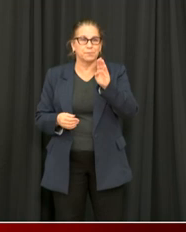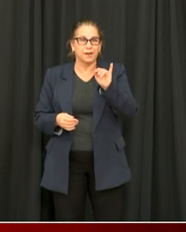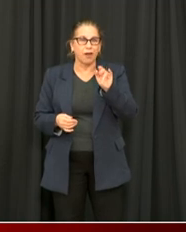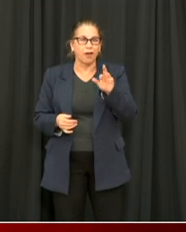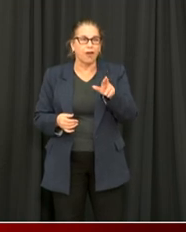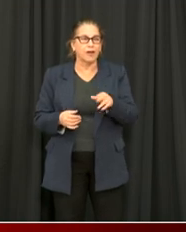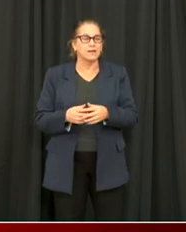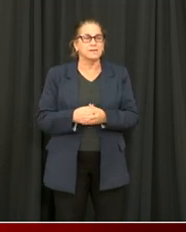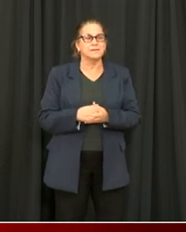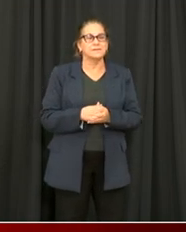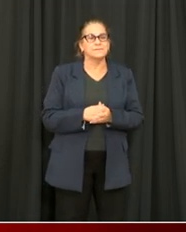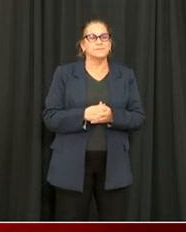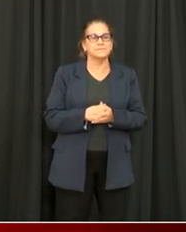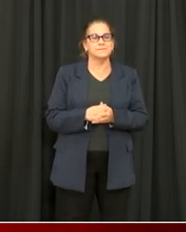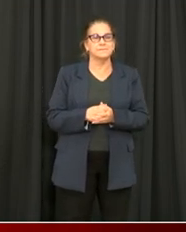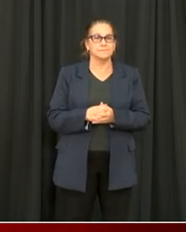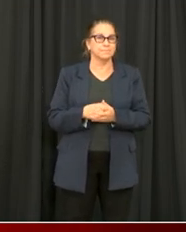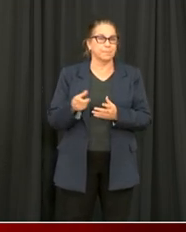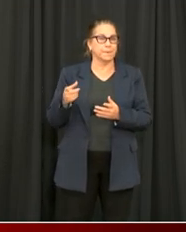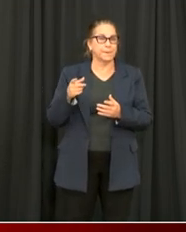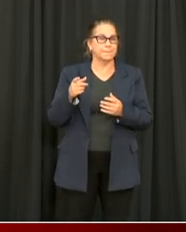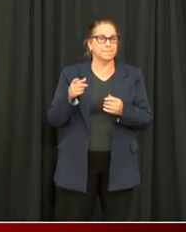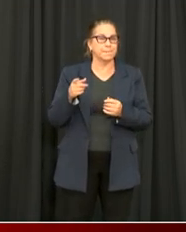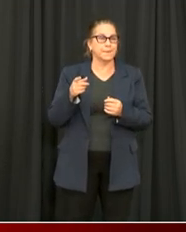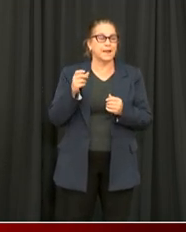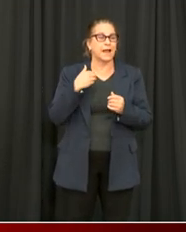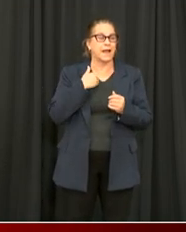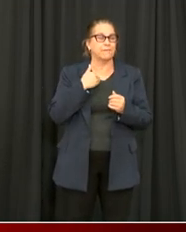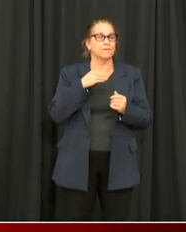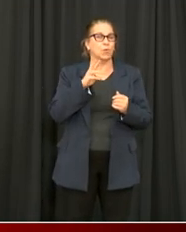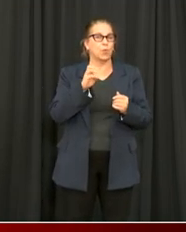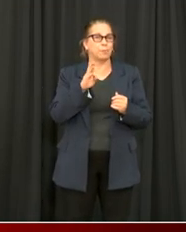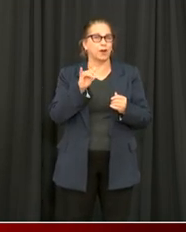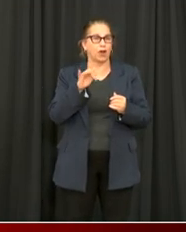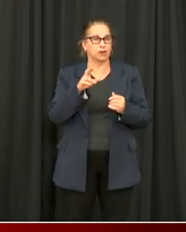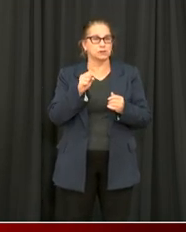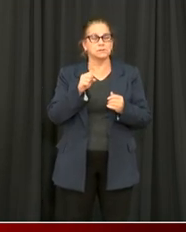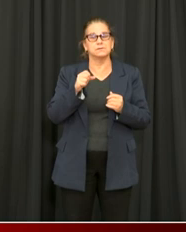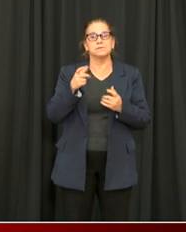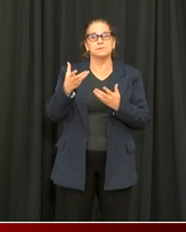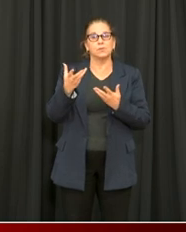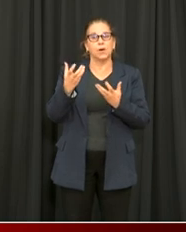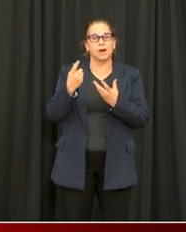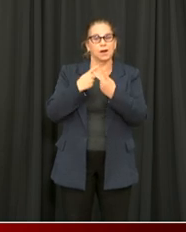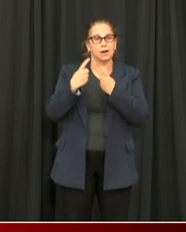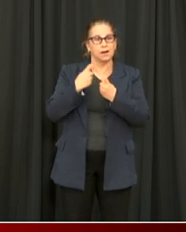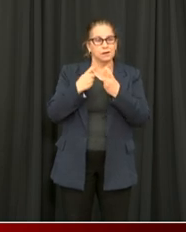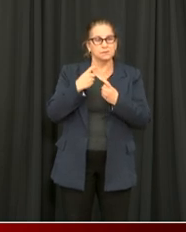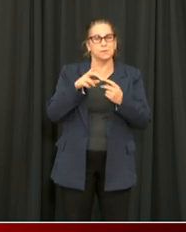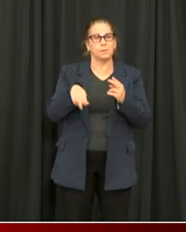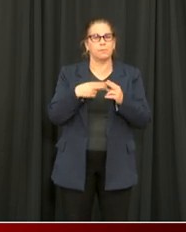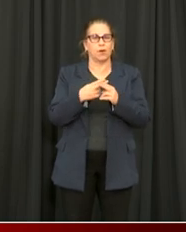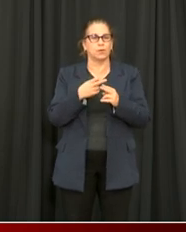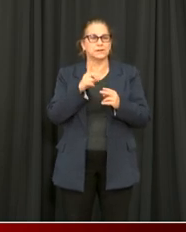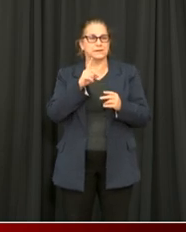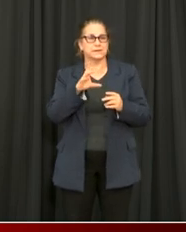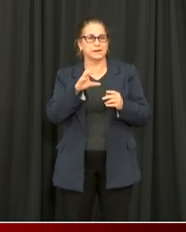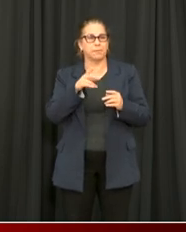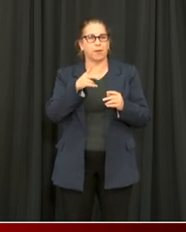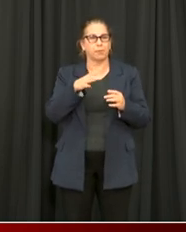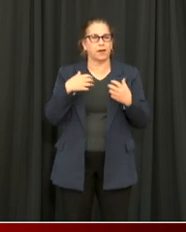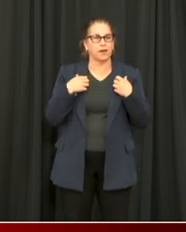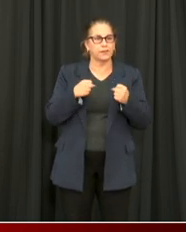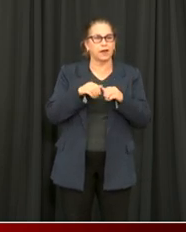professionals at DC Health to help them understand how to make these social distancing changes